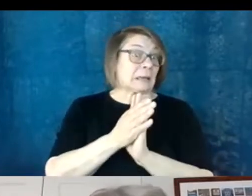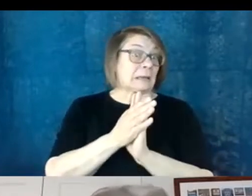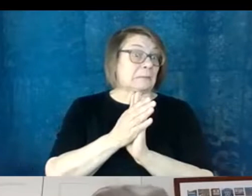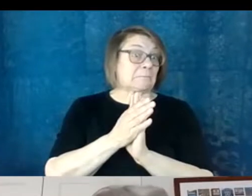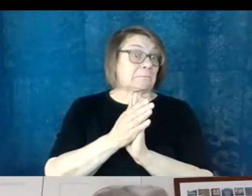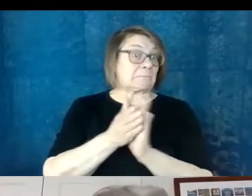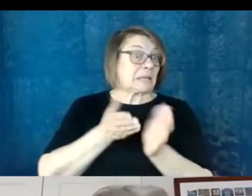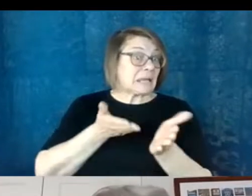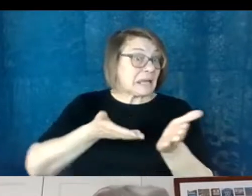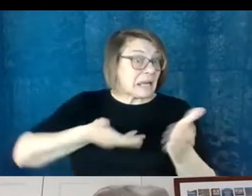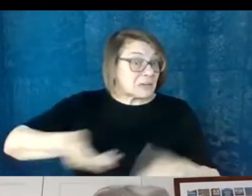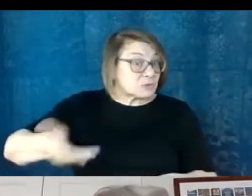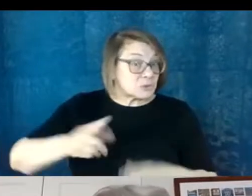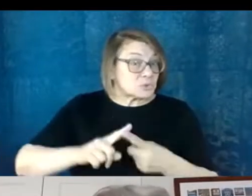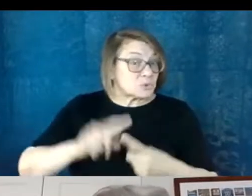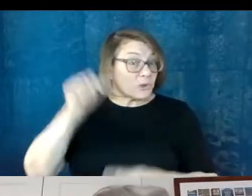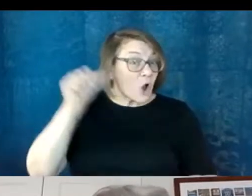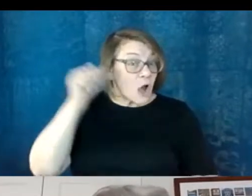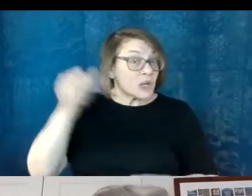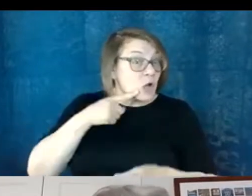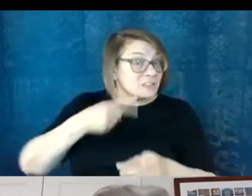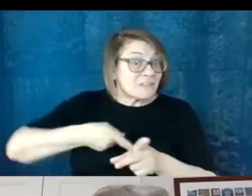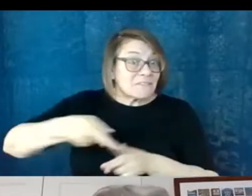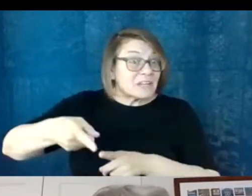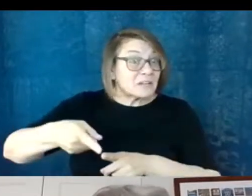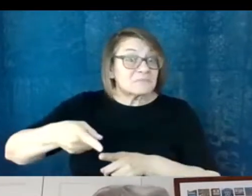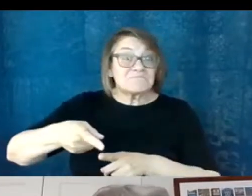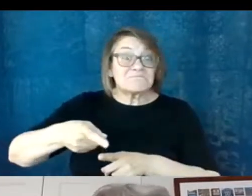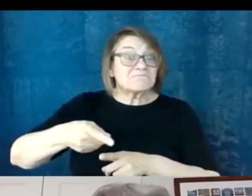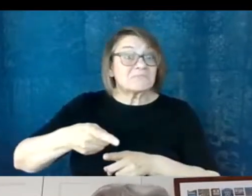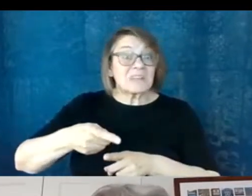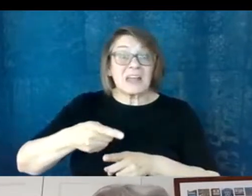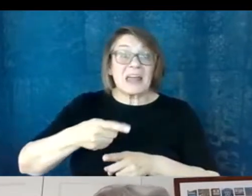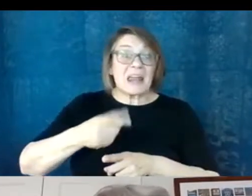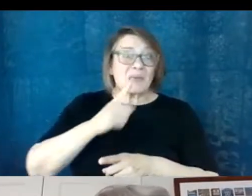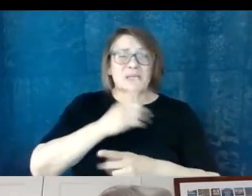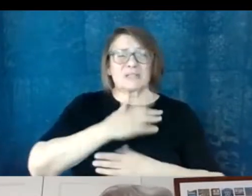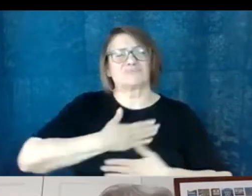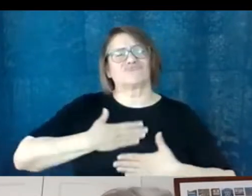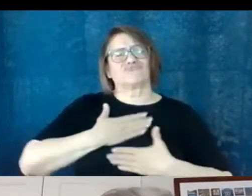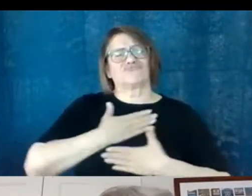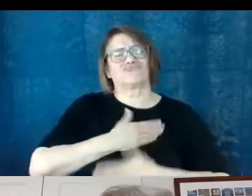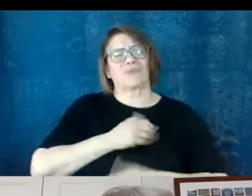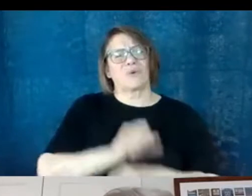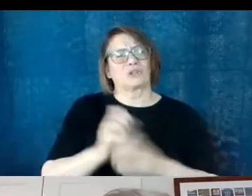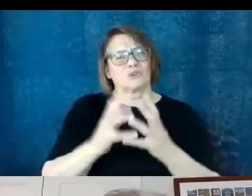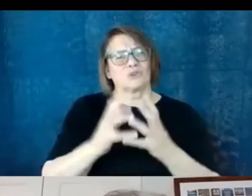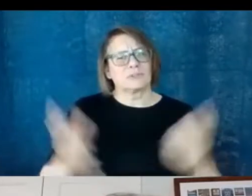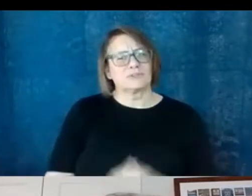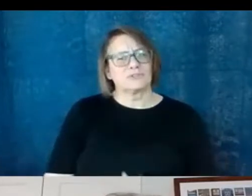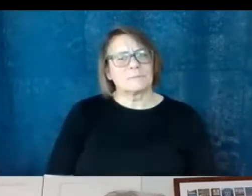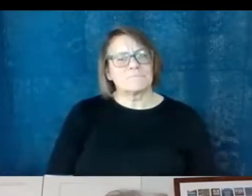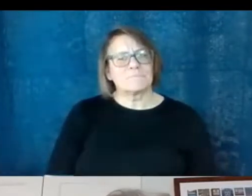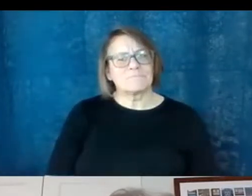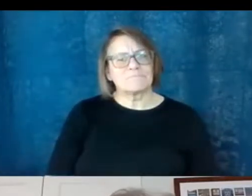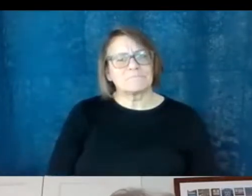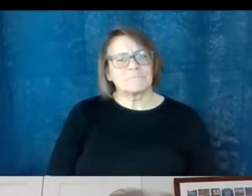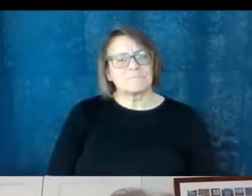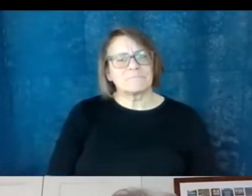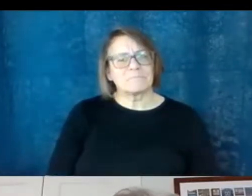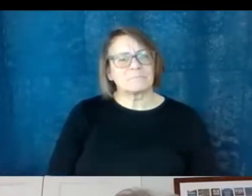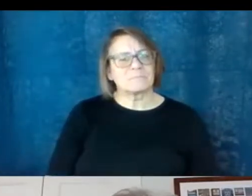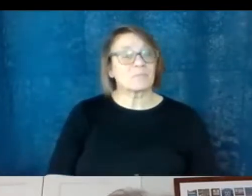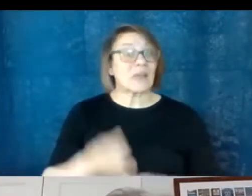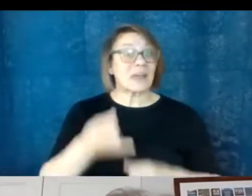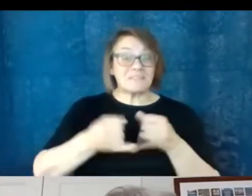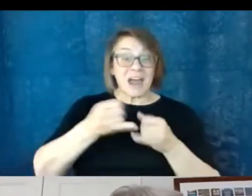the audiology field. And I don't regret it at all. I enjoy it greatly. That's great. And